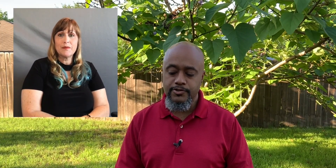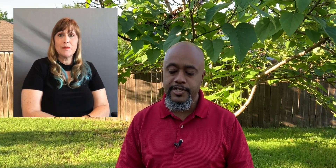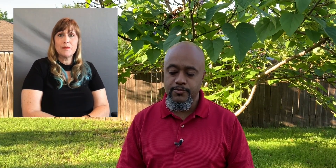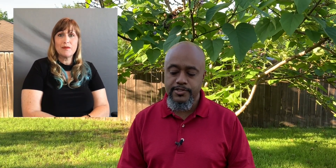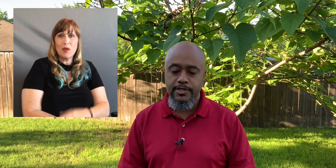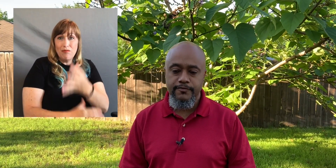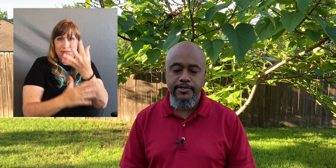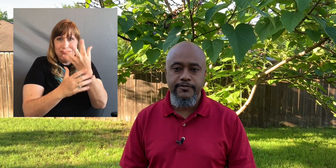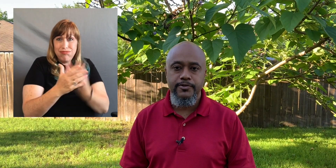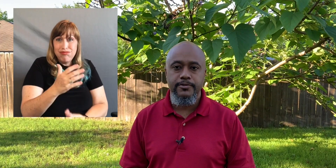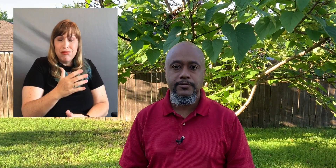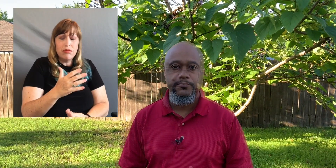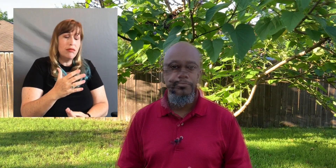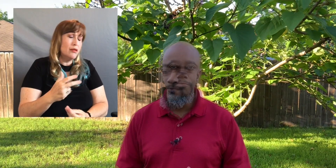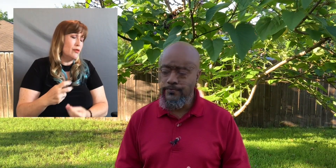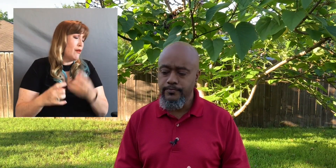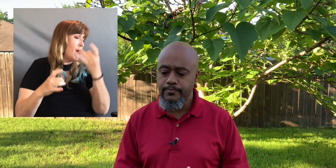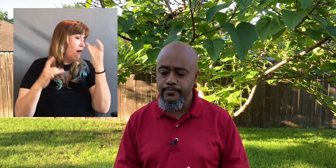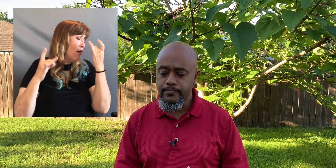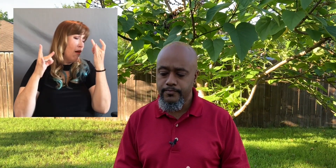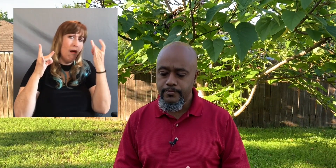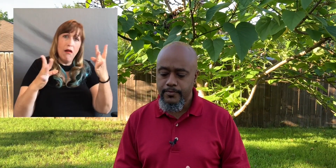So losing him was very difficult.